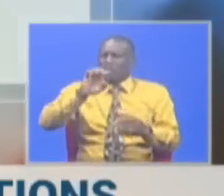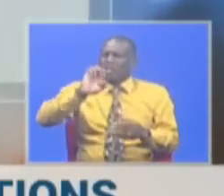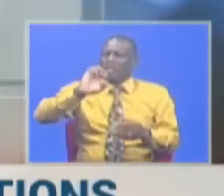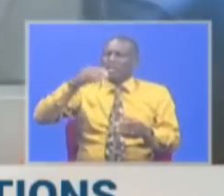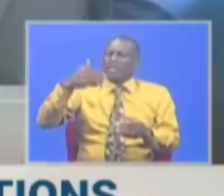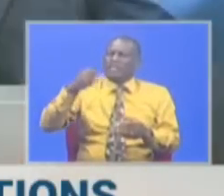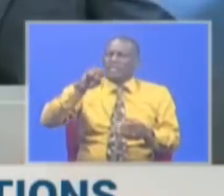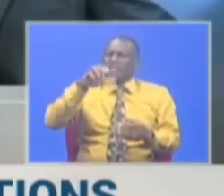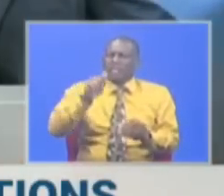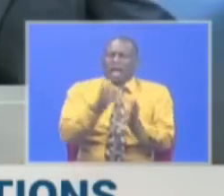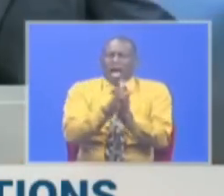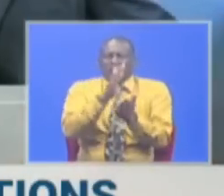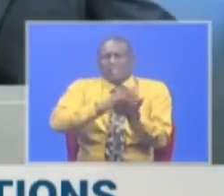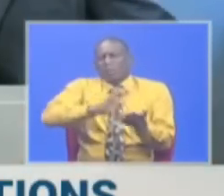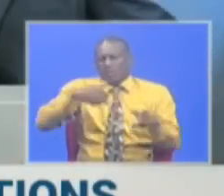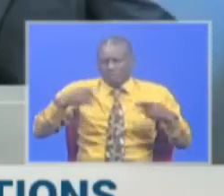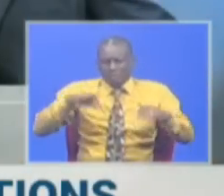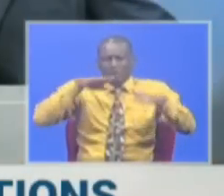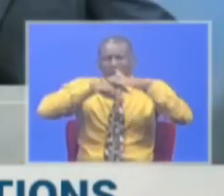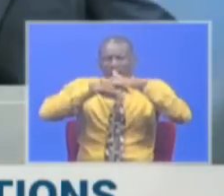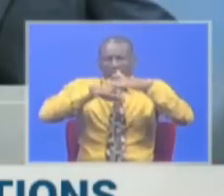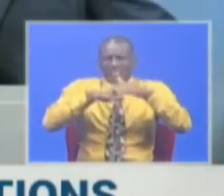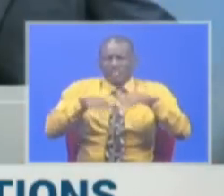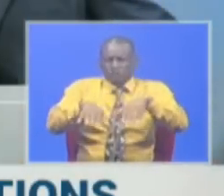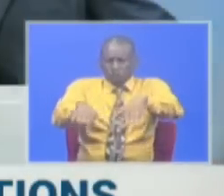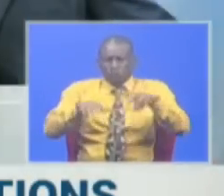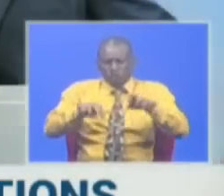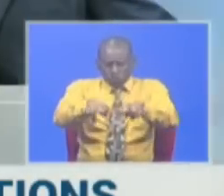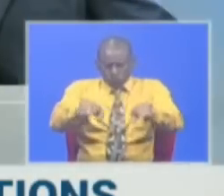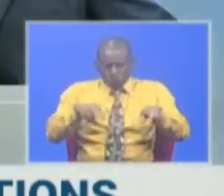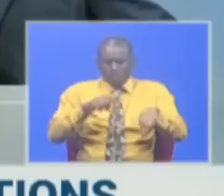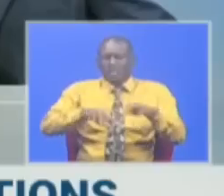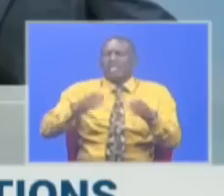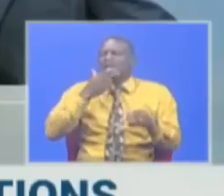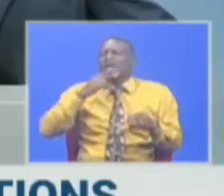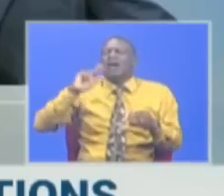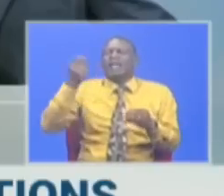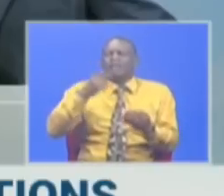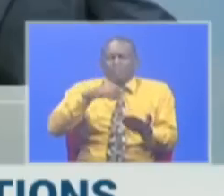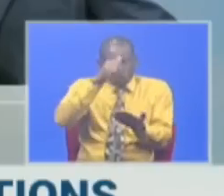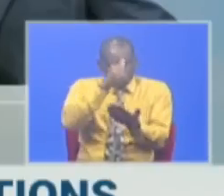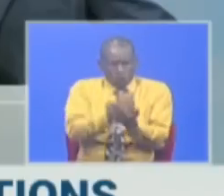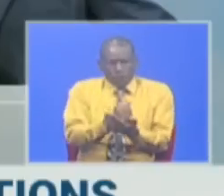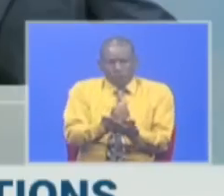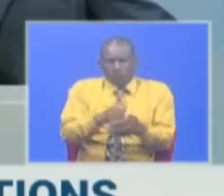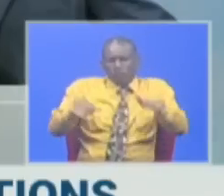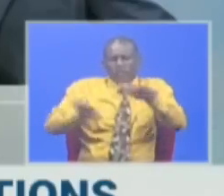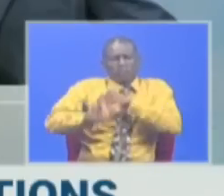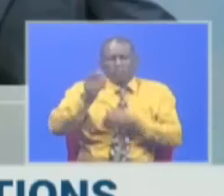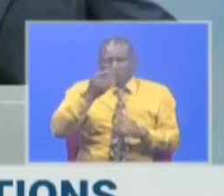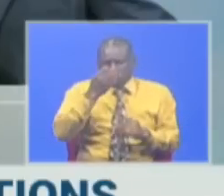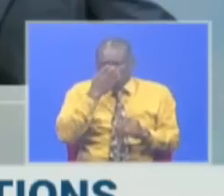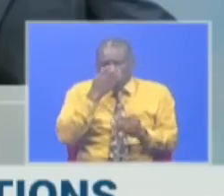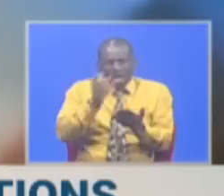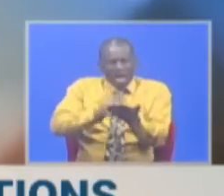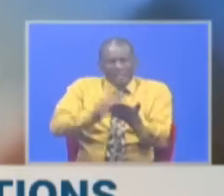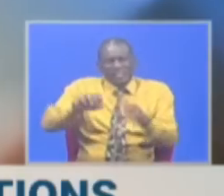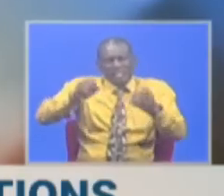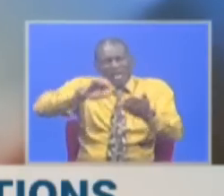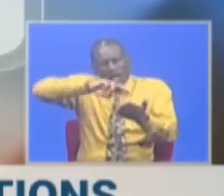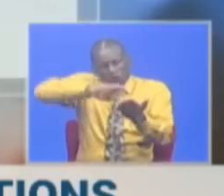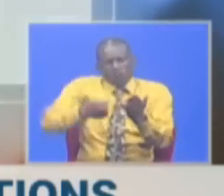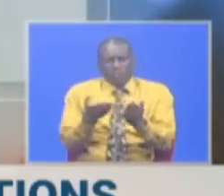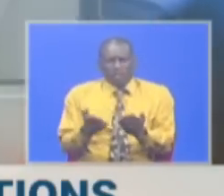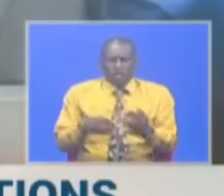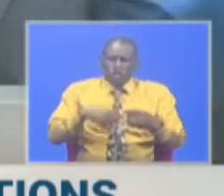some strangers accessed the waiting room at Harambee Annex offices and purportedly signed a contract. It goes